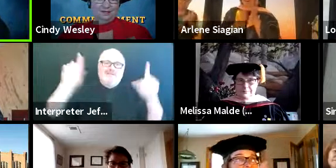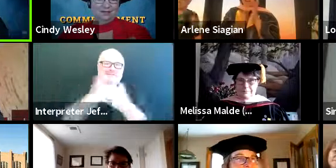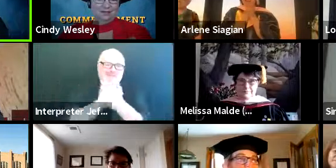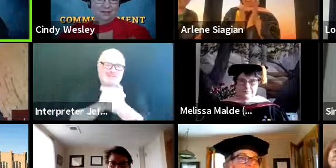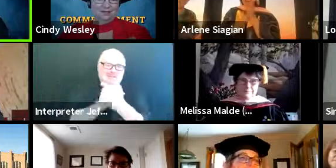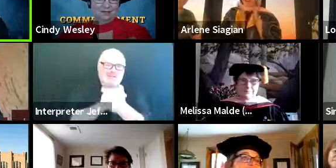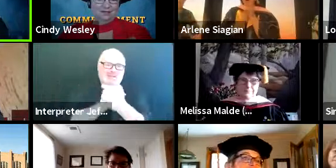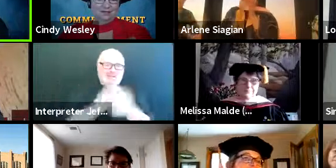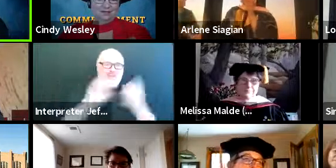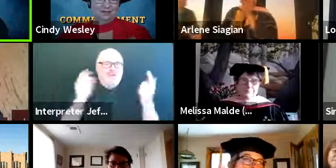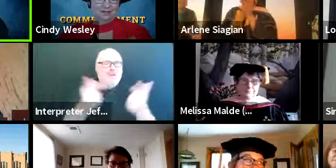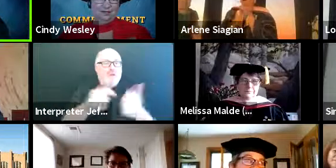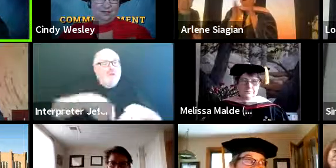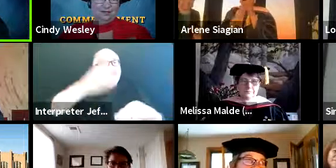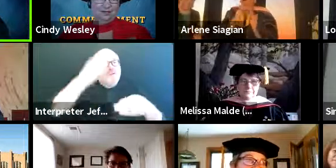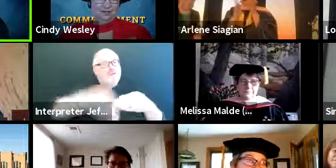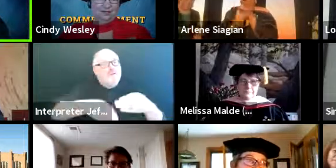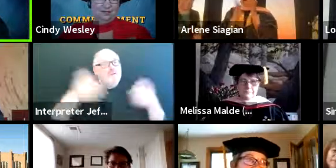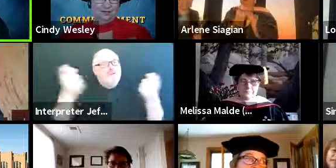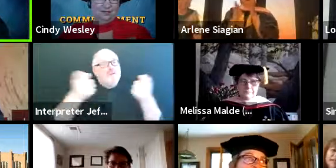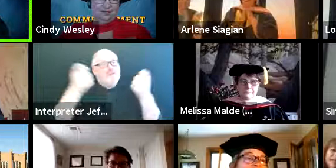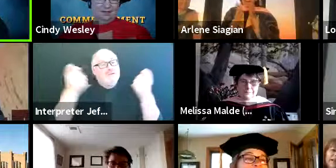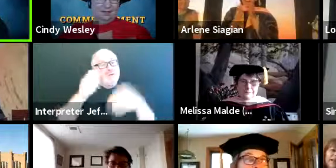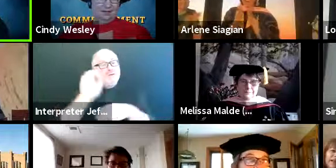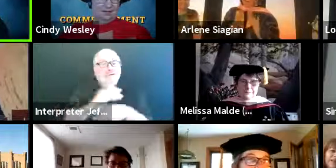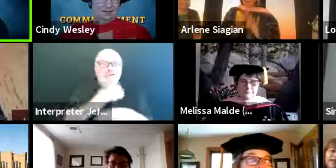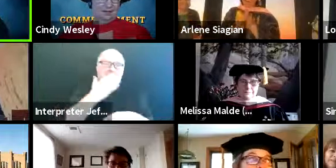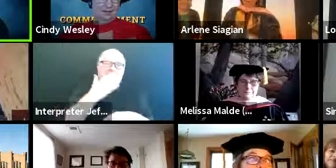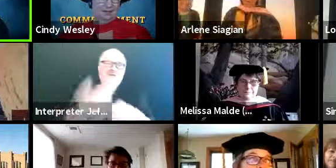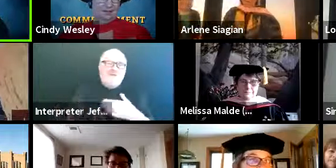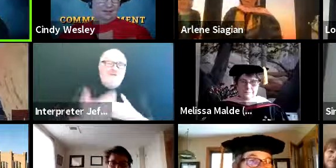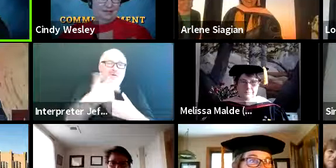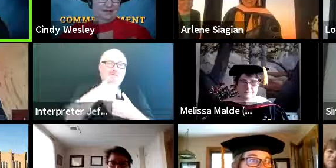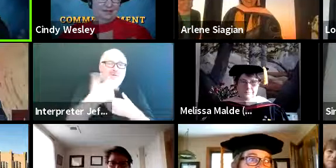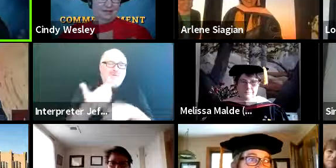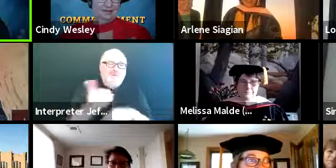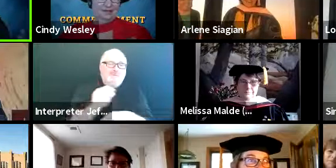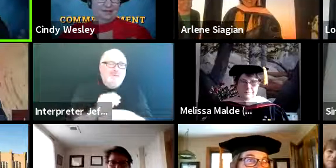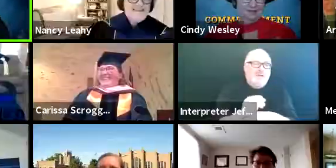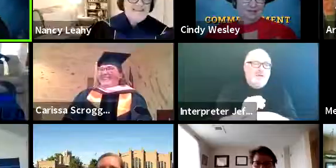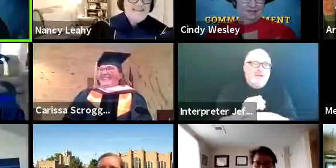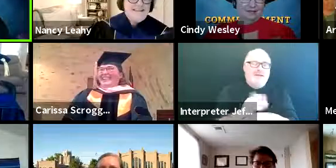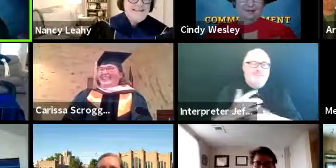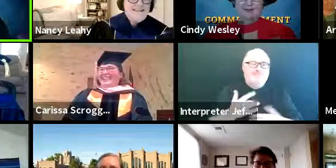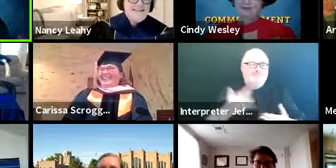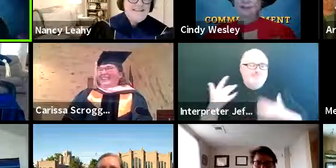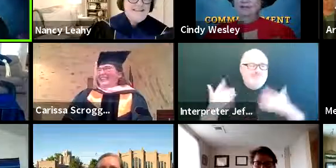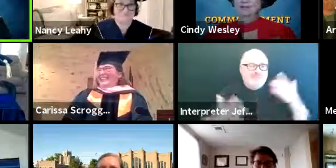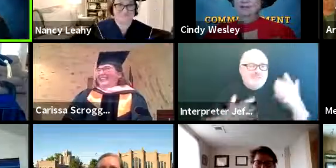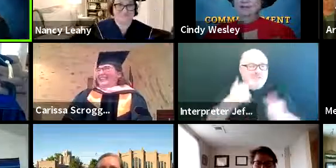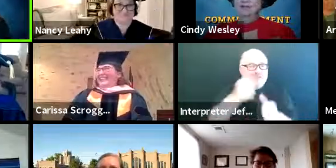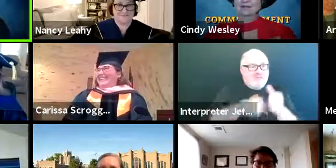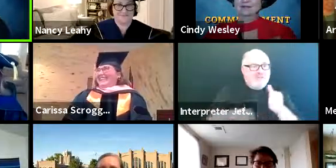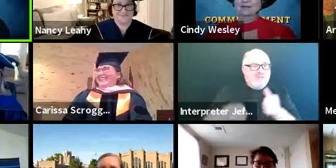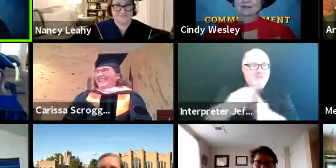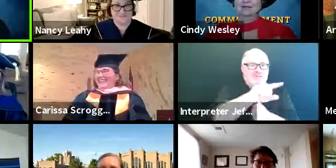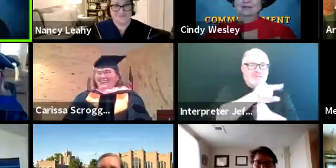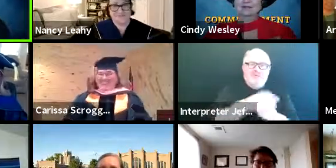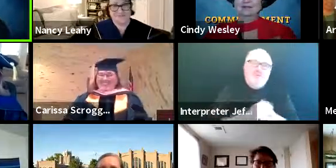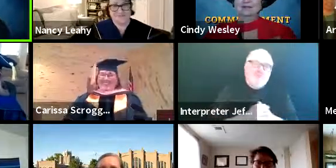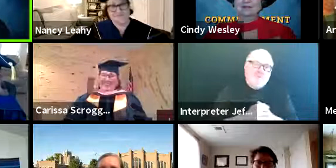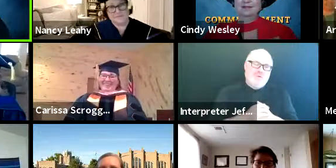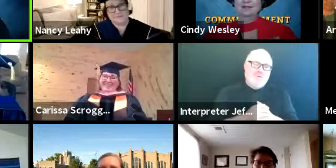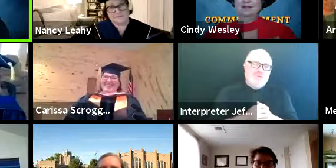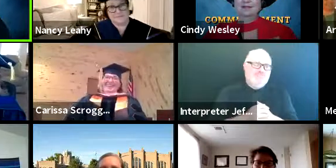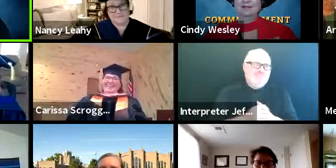Congratulations all. This concludes our ceremony. Thank you for joining us this evening. I am so excited for each and every one of you. I